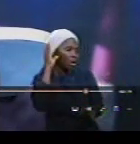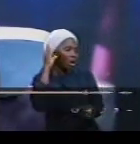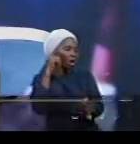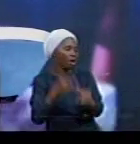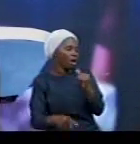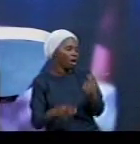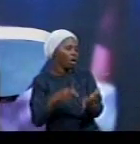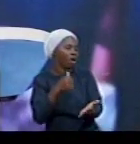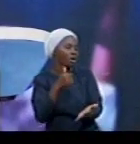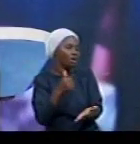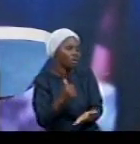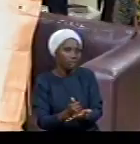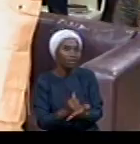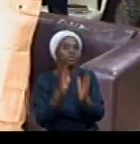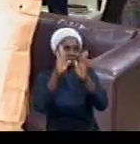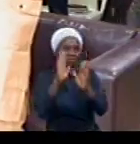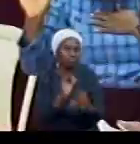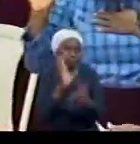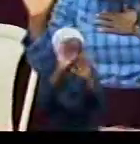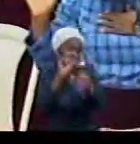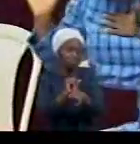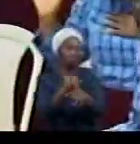your miracle has arrived.